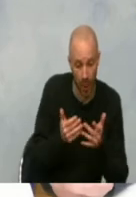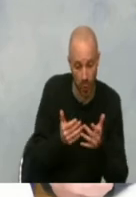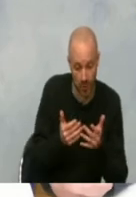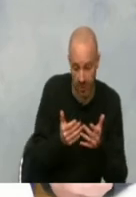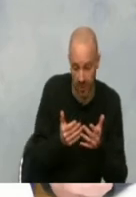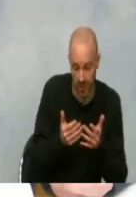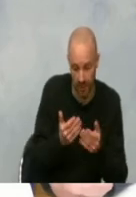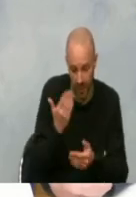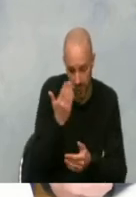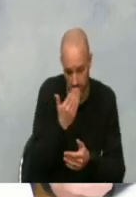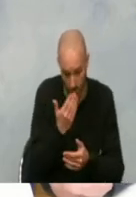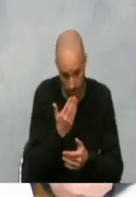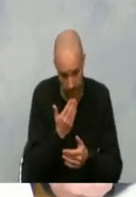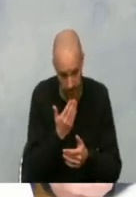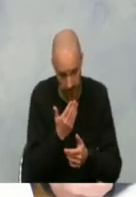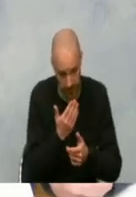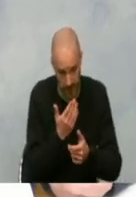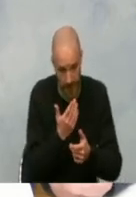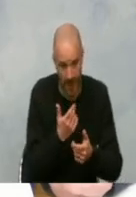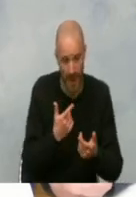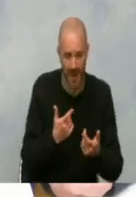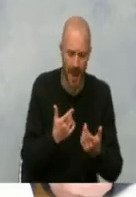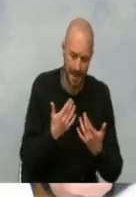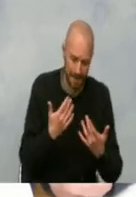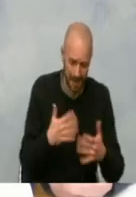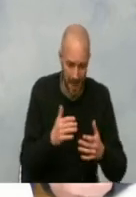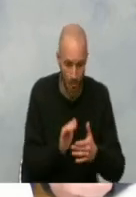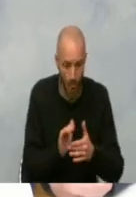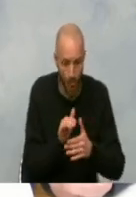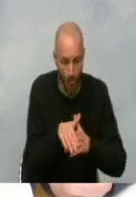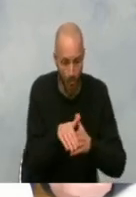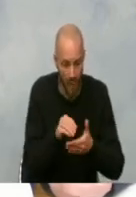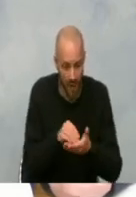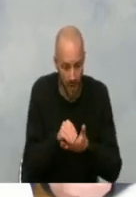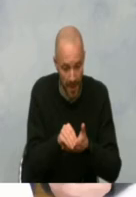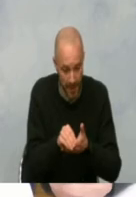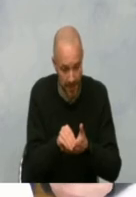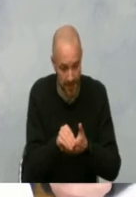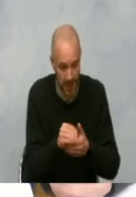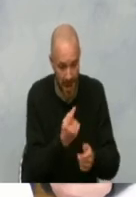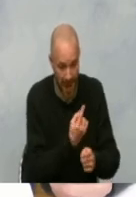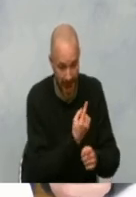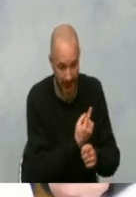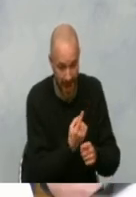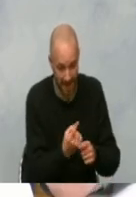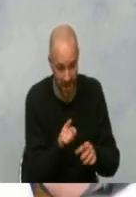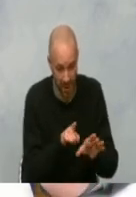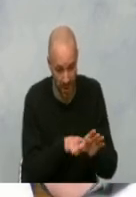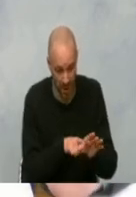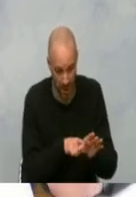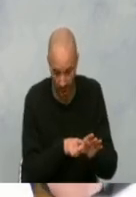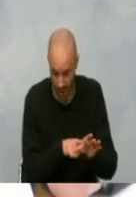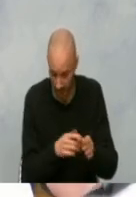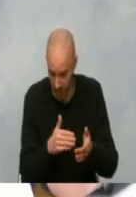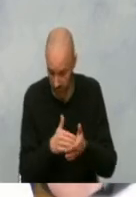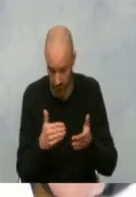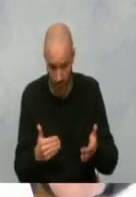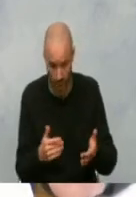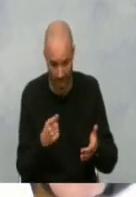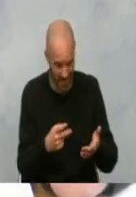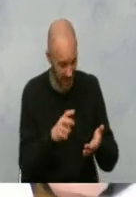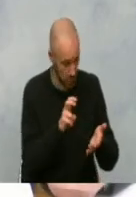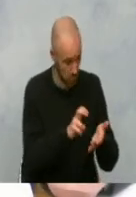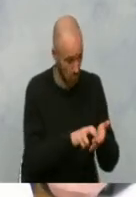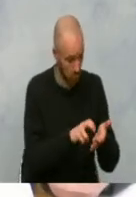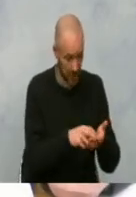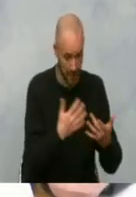right? Because we'll have been overpaying in each year up to this point. And these are contracts that have been running for about